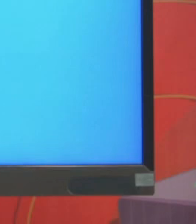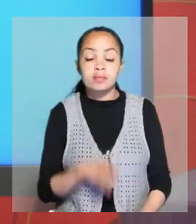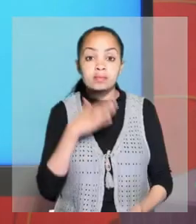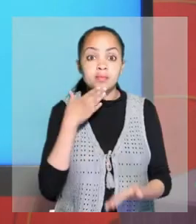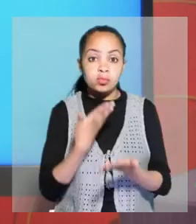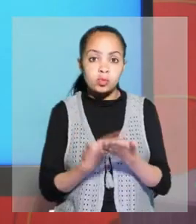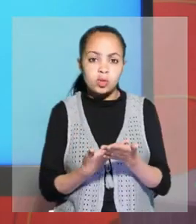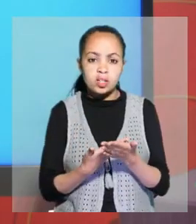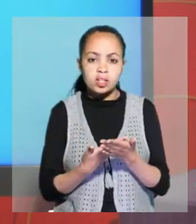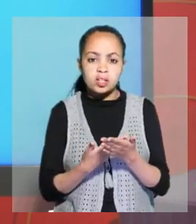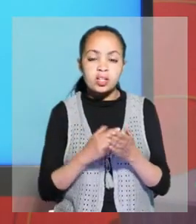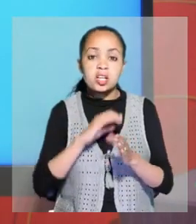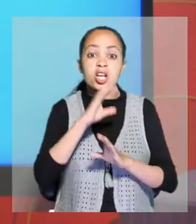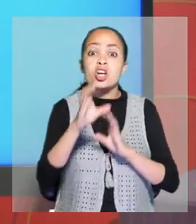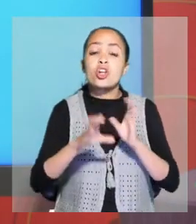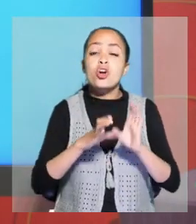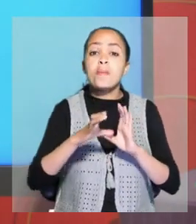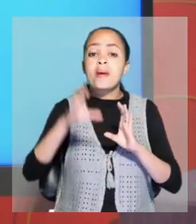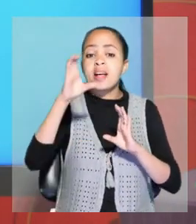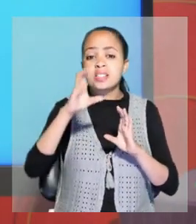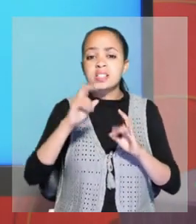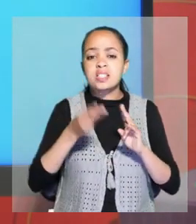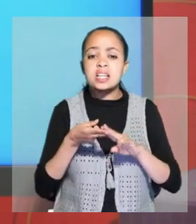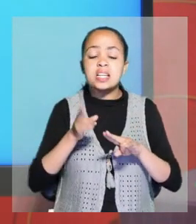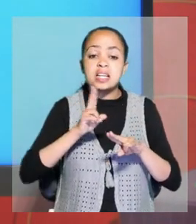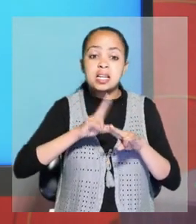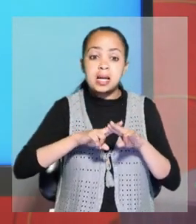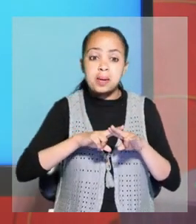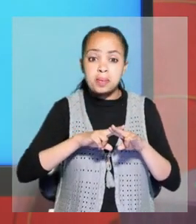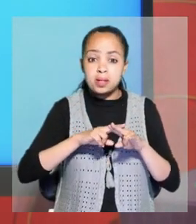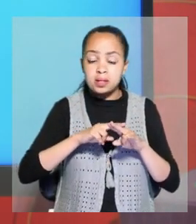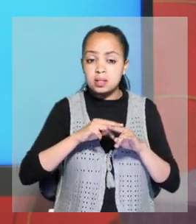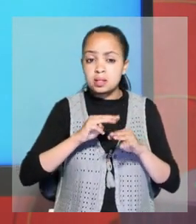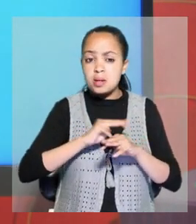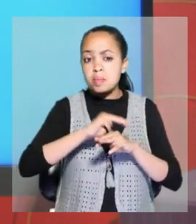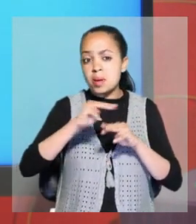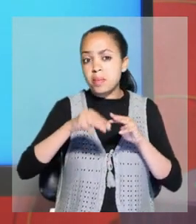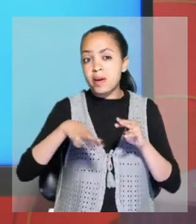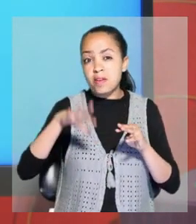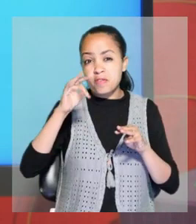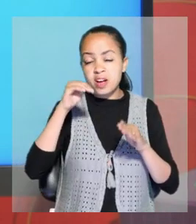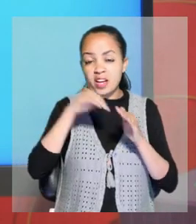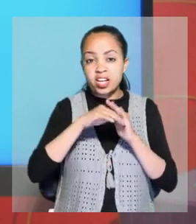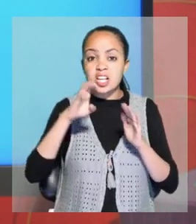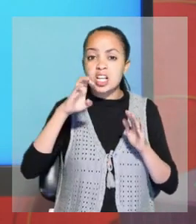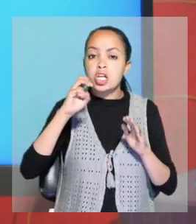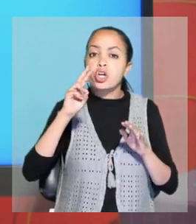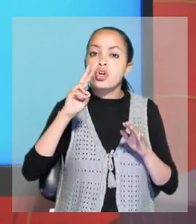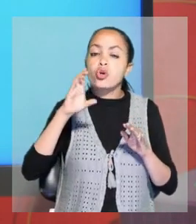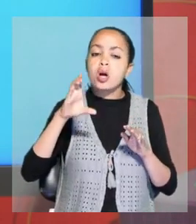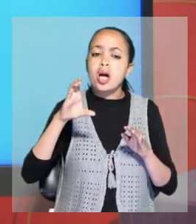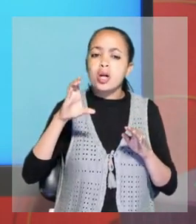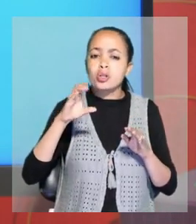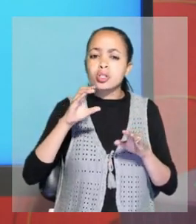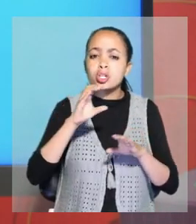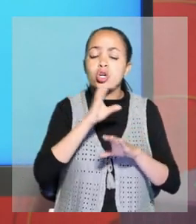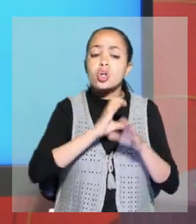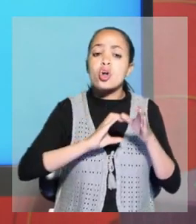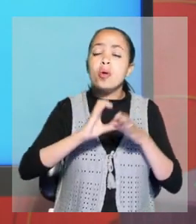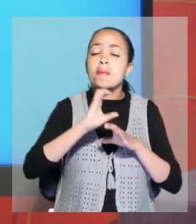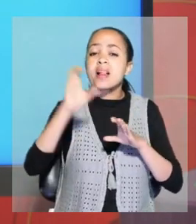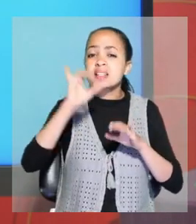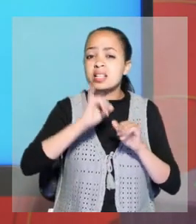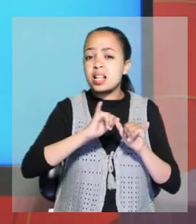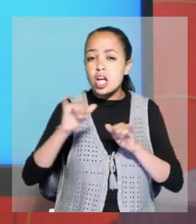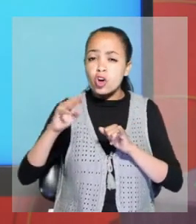Well done. Chloroplast is one of double membranous organelle found in eukaryotic cell. Chloroplast, just